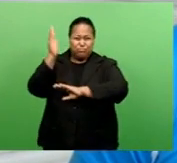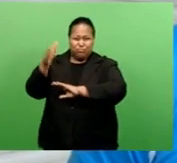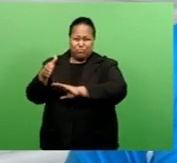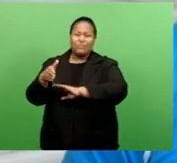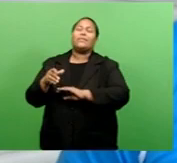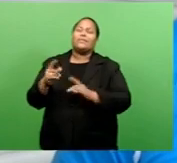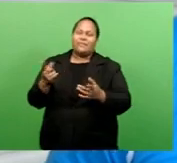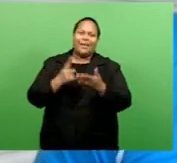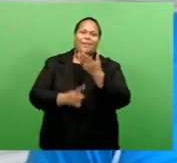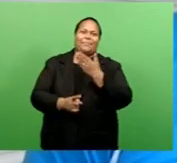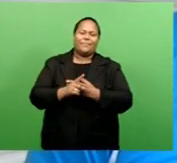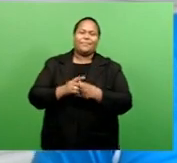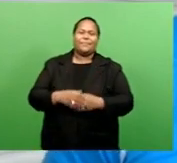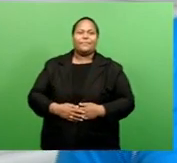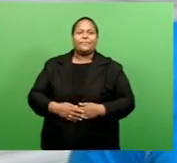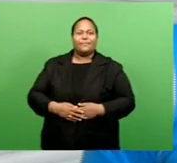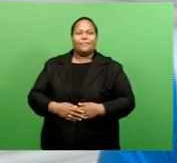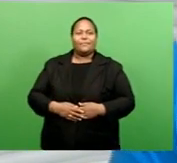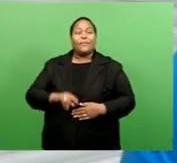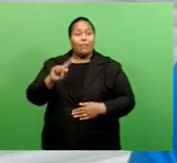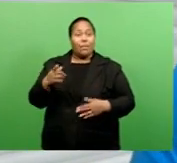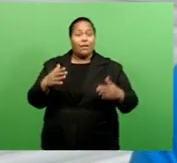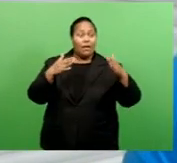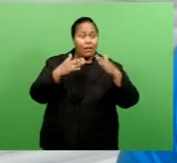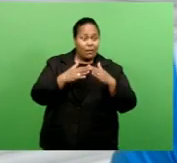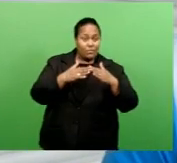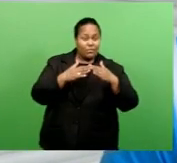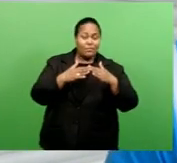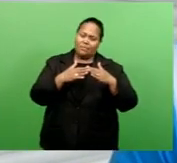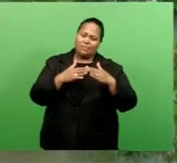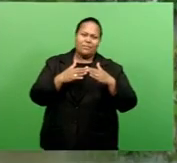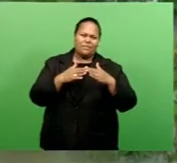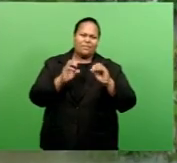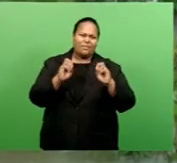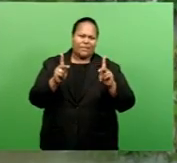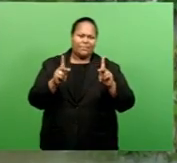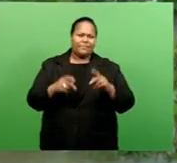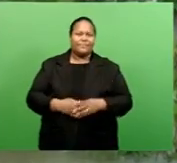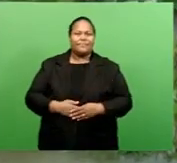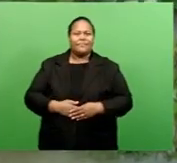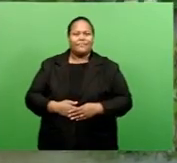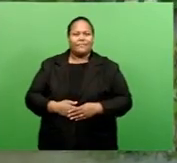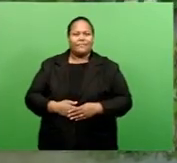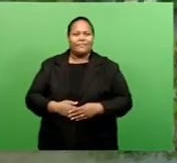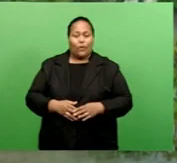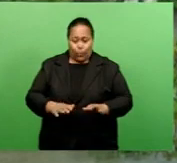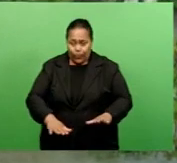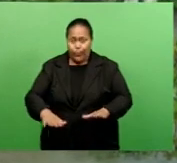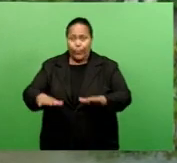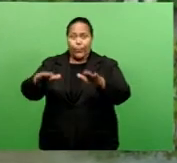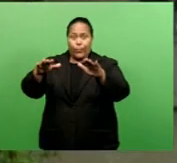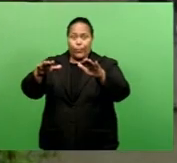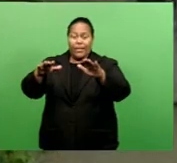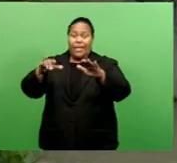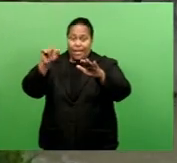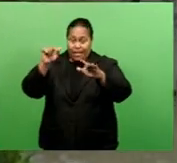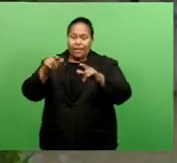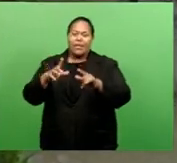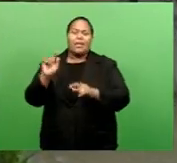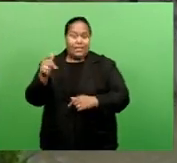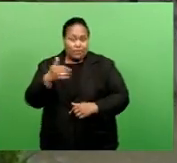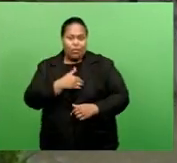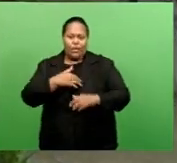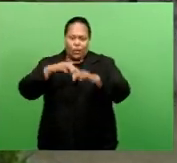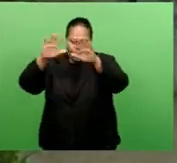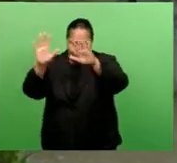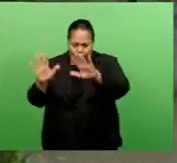But our house and business is all good. Floodwaters in QAUIA receded this morning, leaving behind destroyed